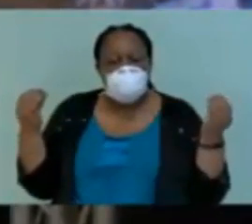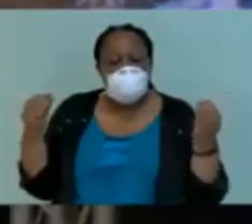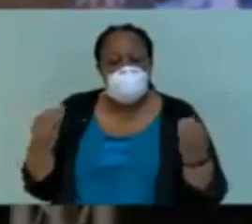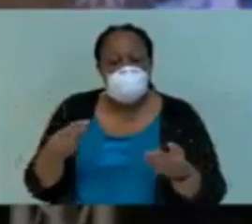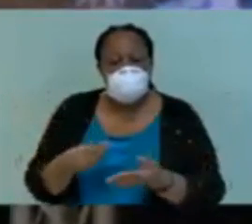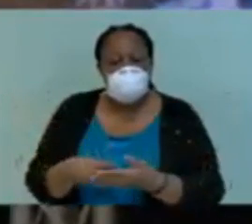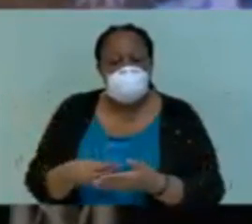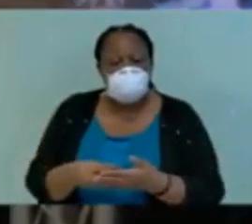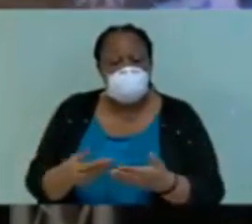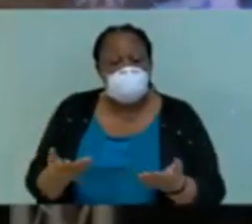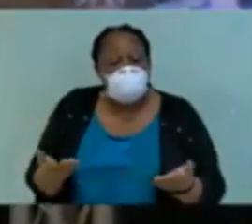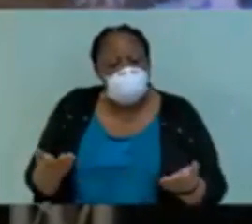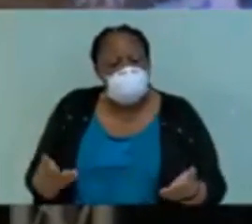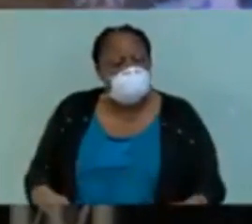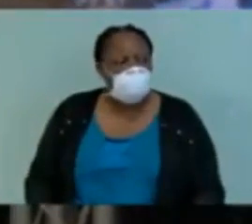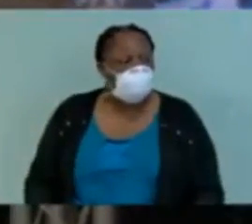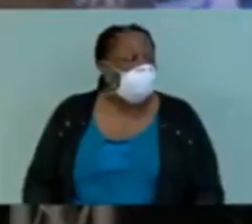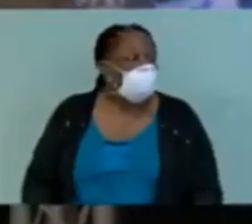small business